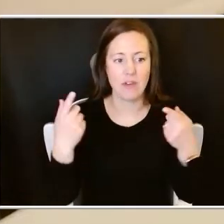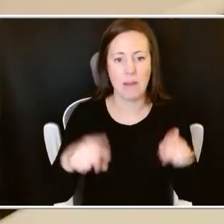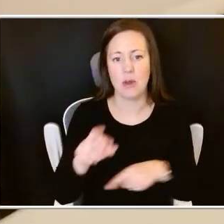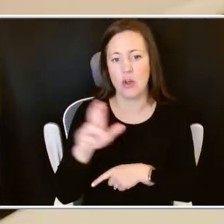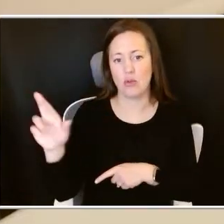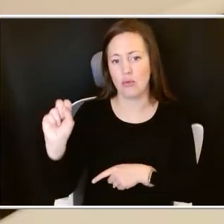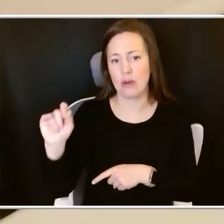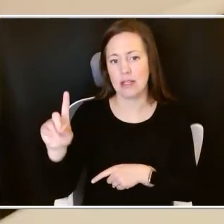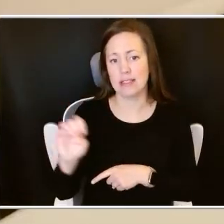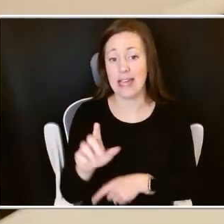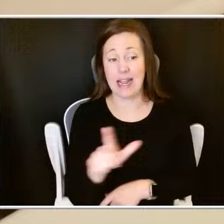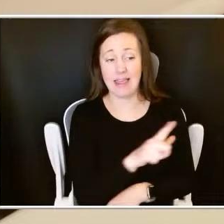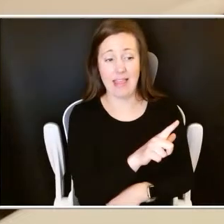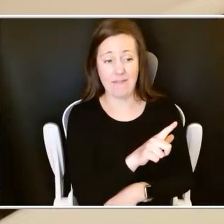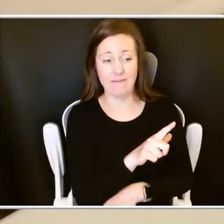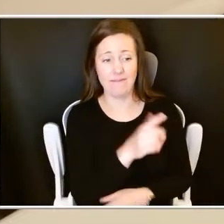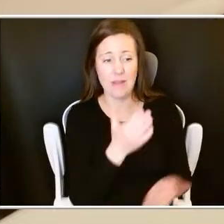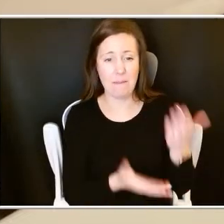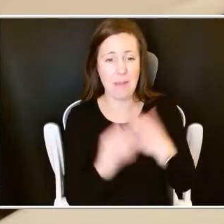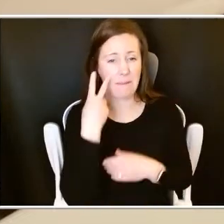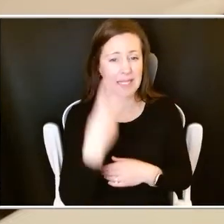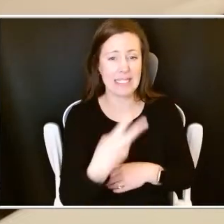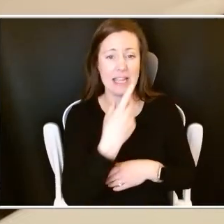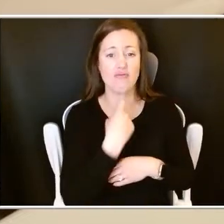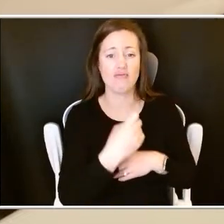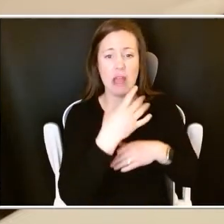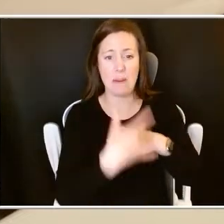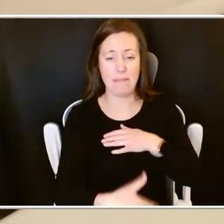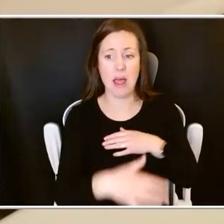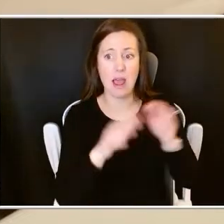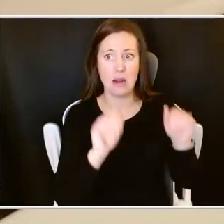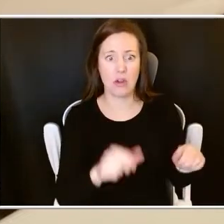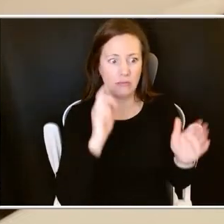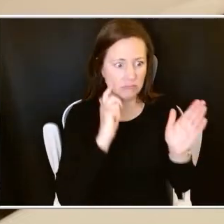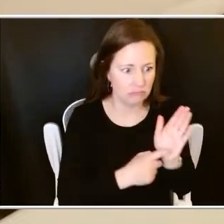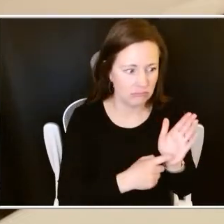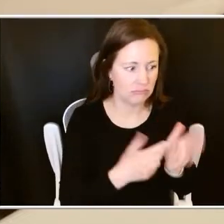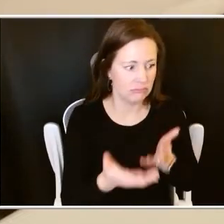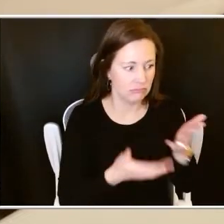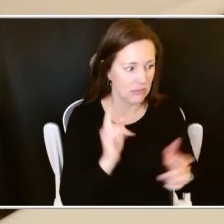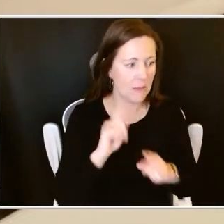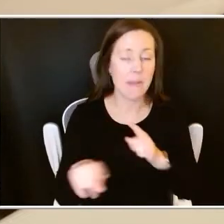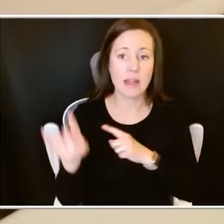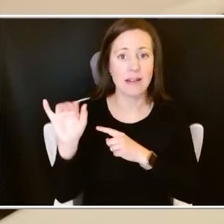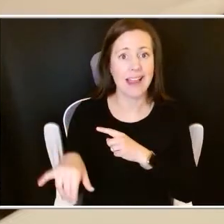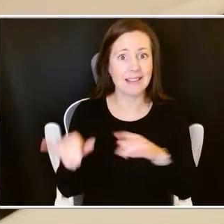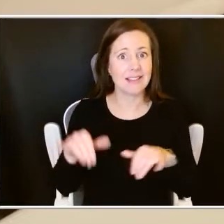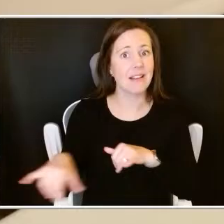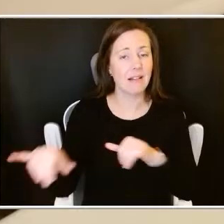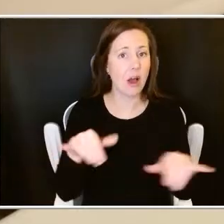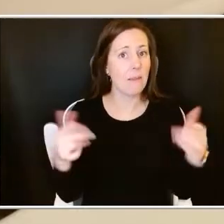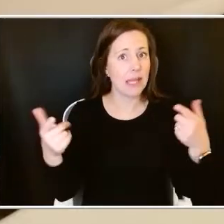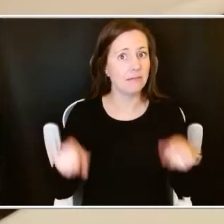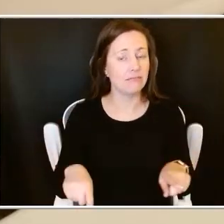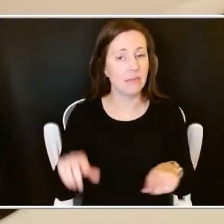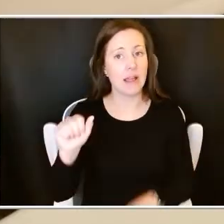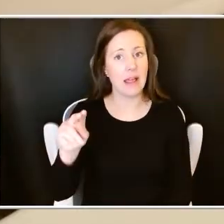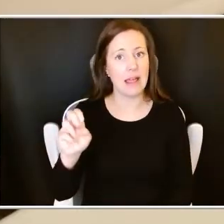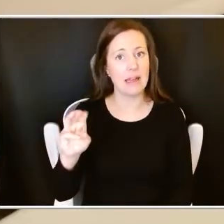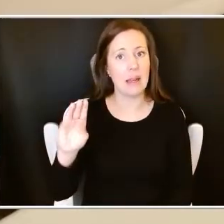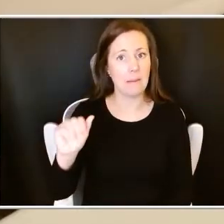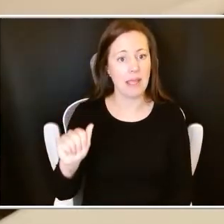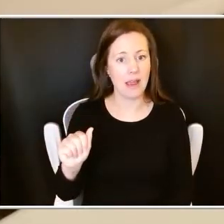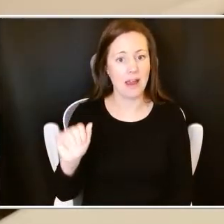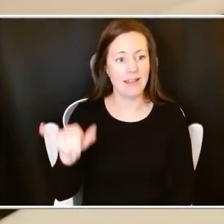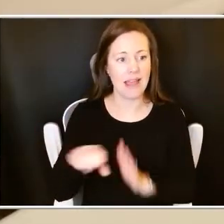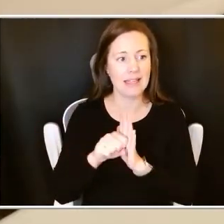colon cancers, you could potentially see the red blood, and that could alert you. But yeah, it's a very common side effect, common